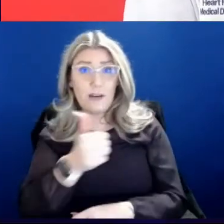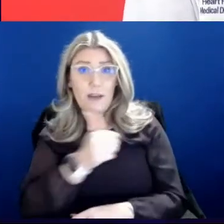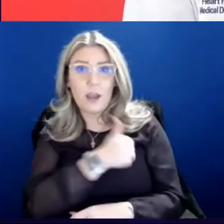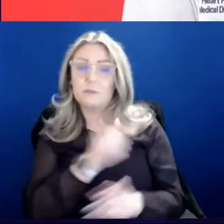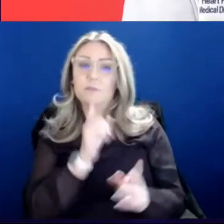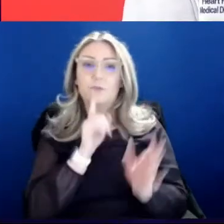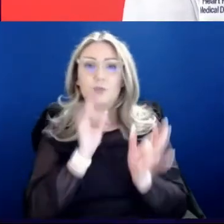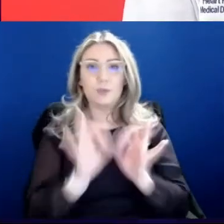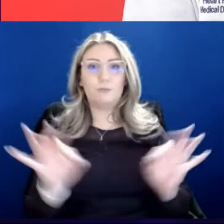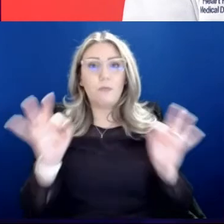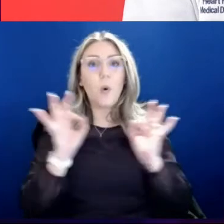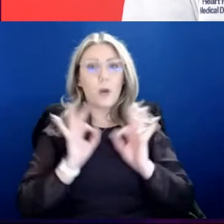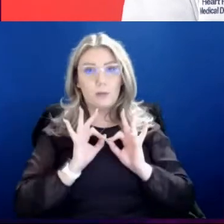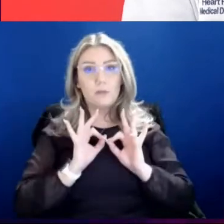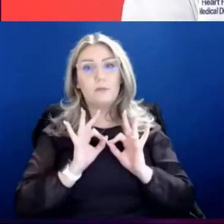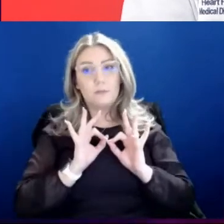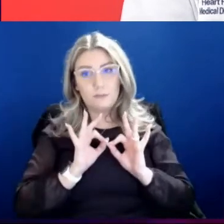and